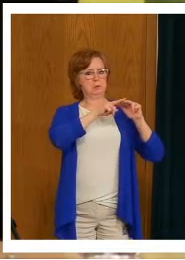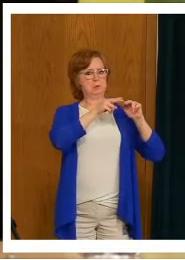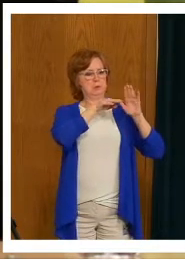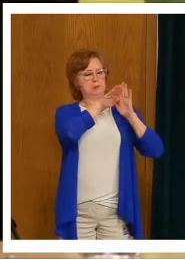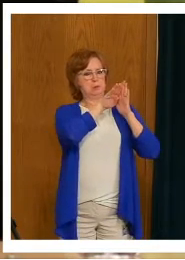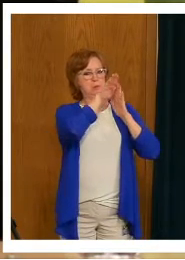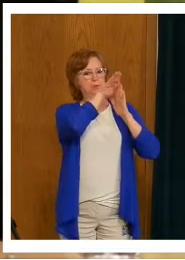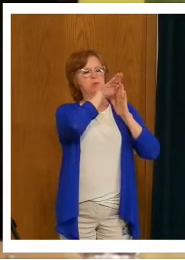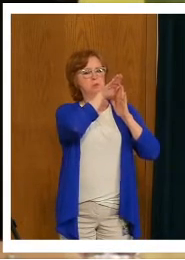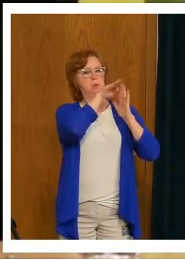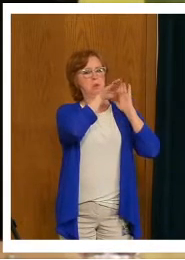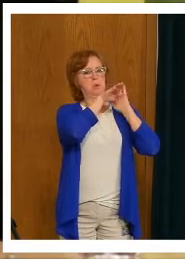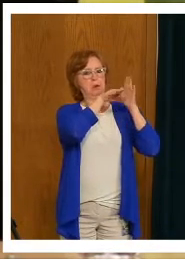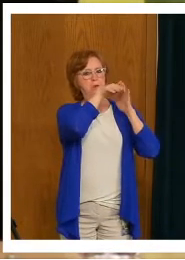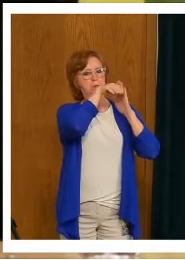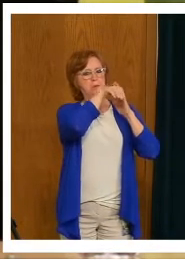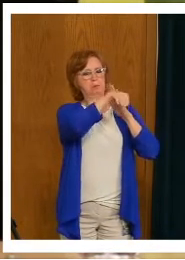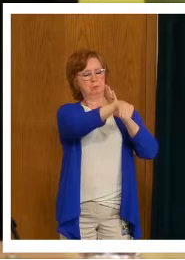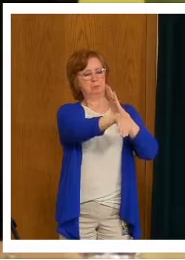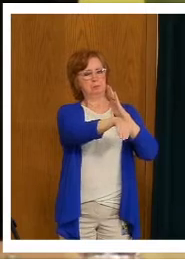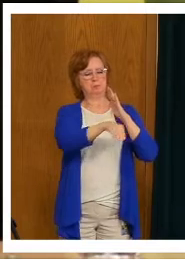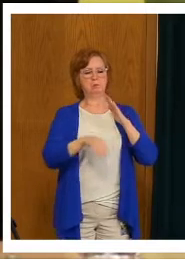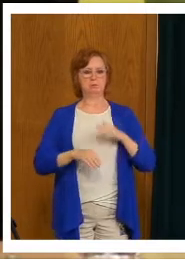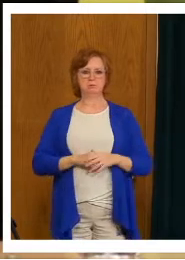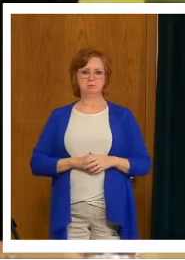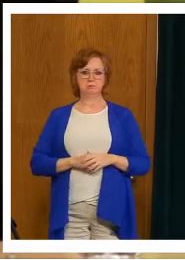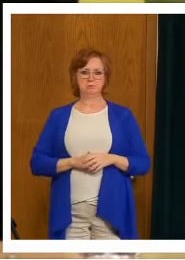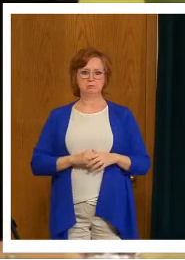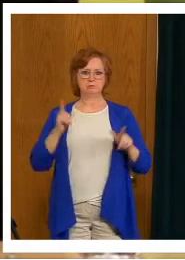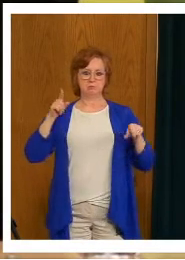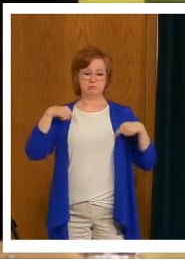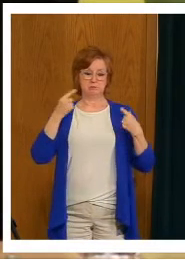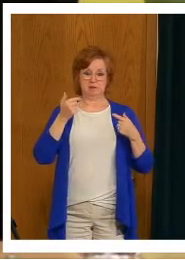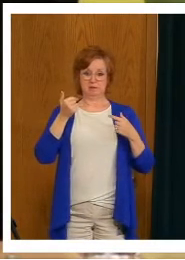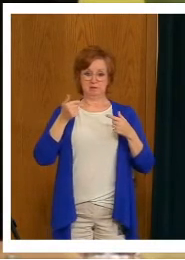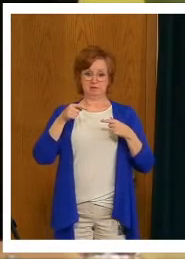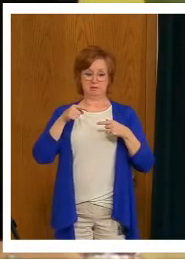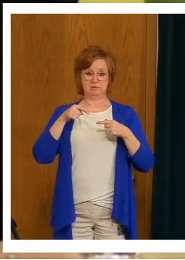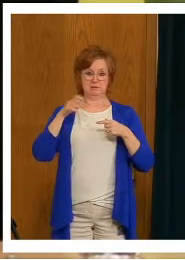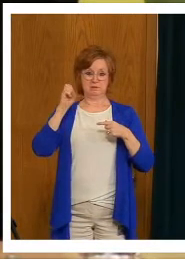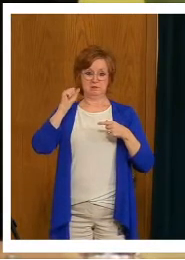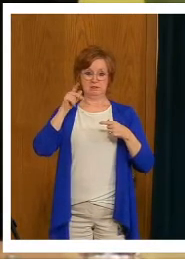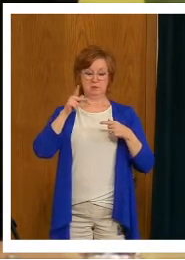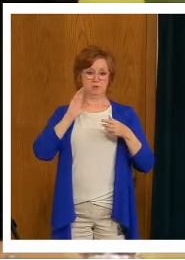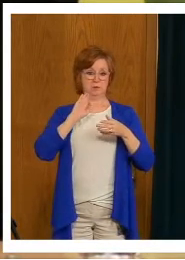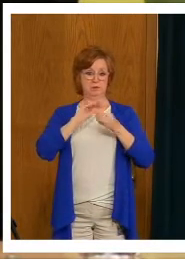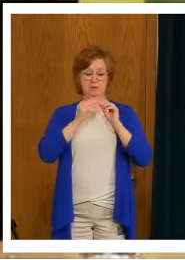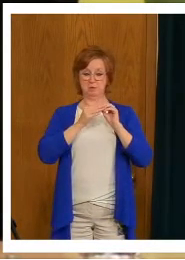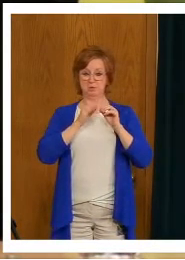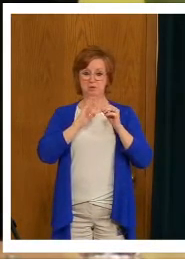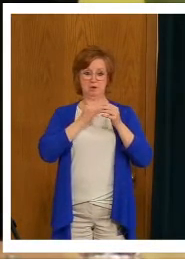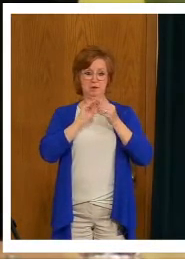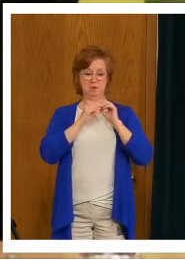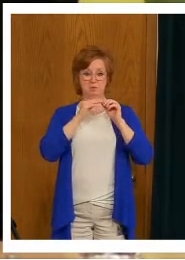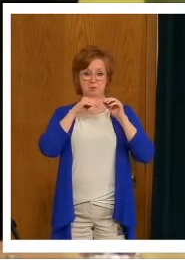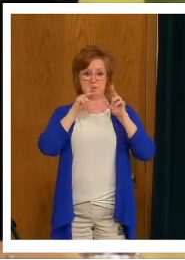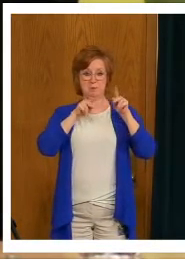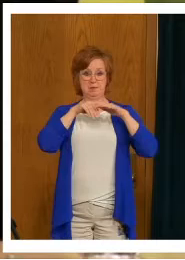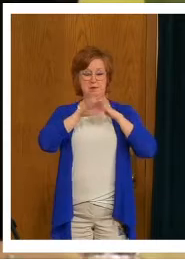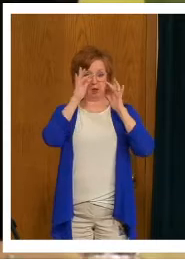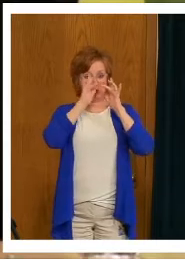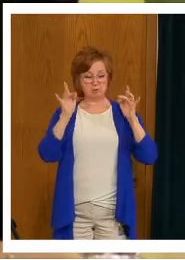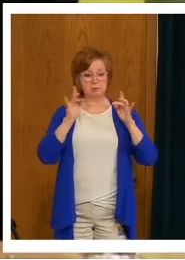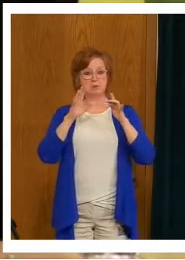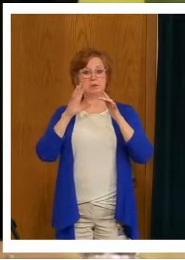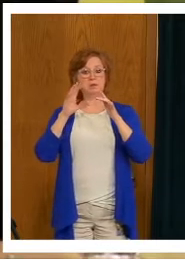weeks and months ahead, like our numbers have for the last few weeks here in Saskatchewan. Both our hospitalization as well as our case numbers,